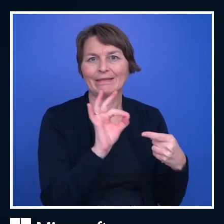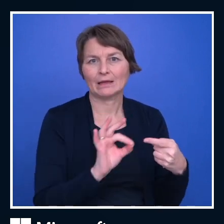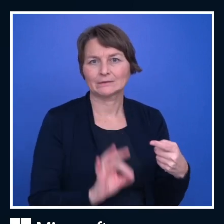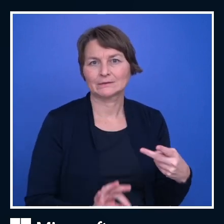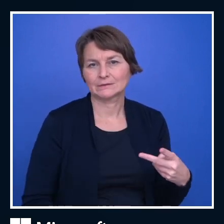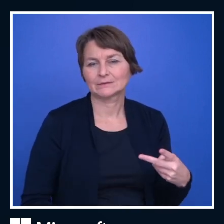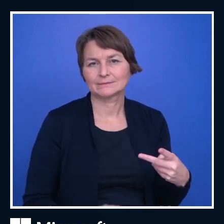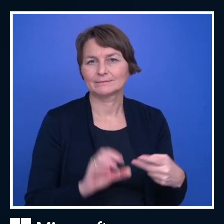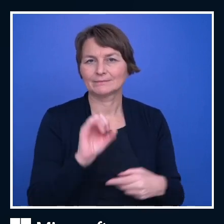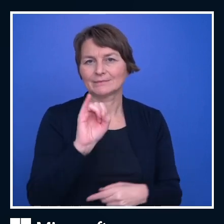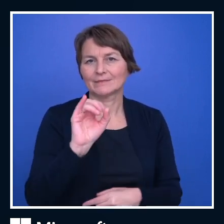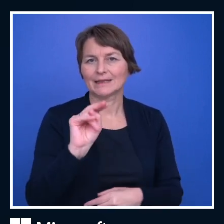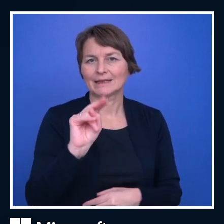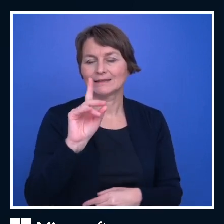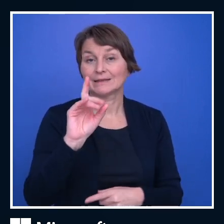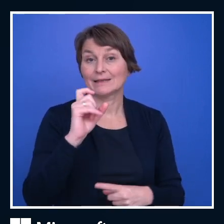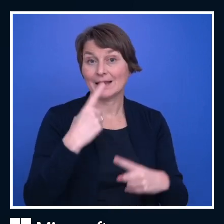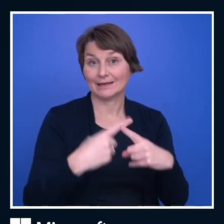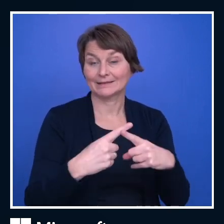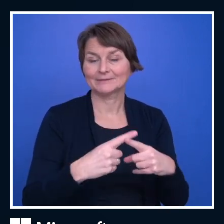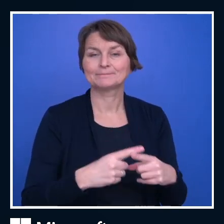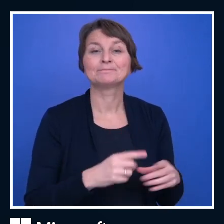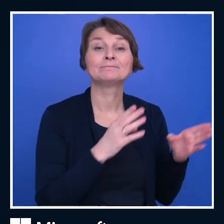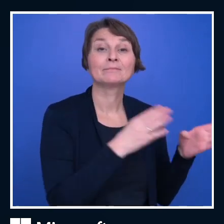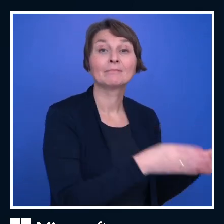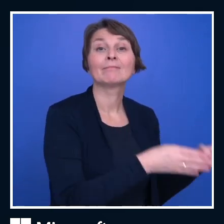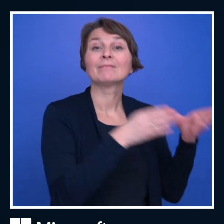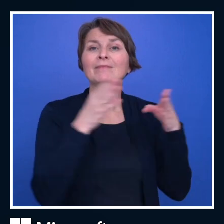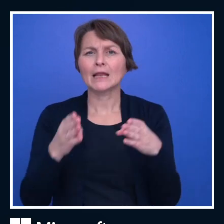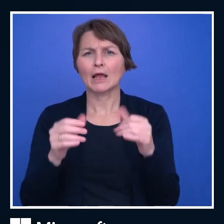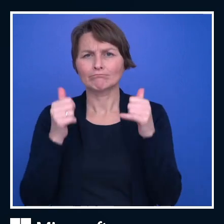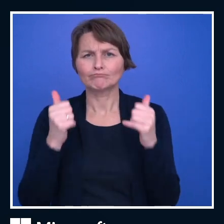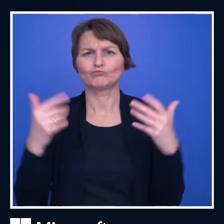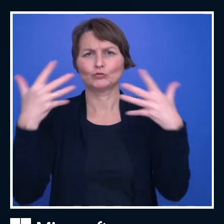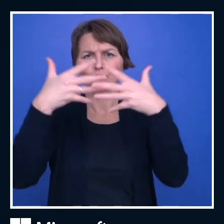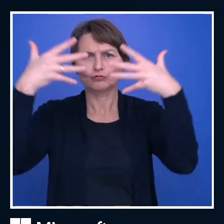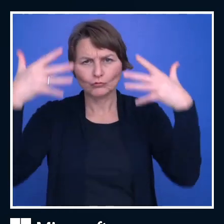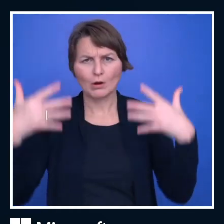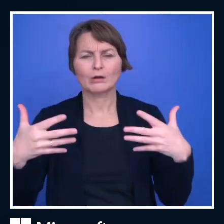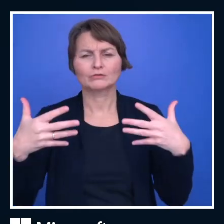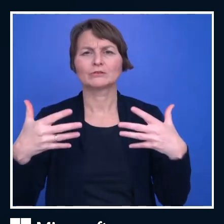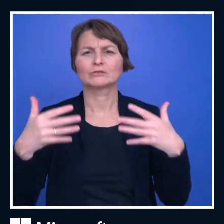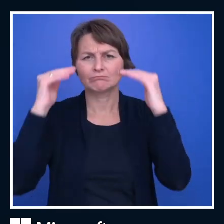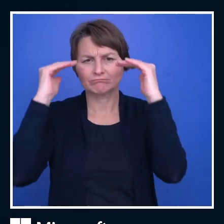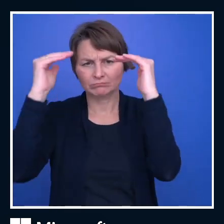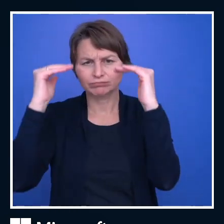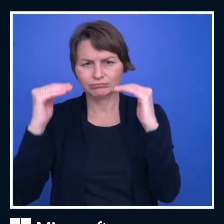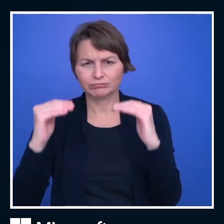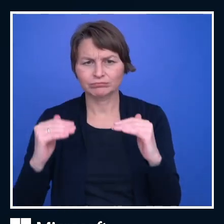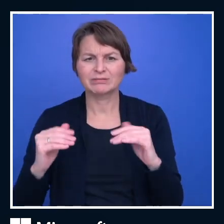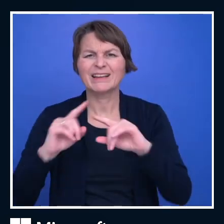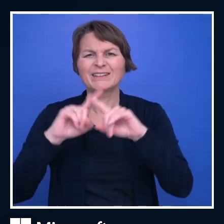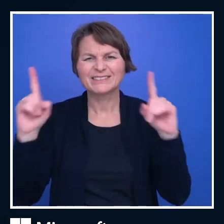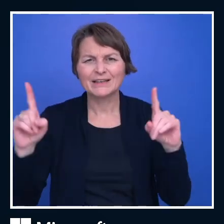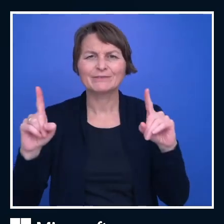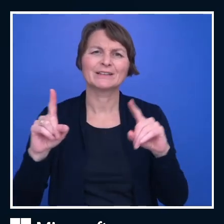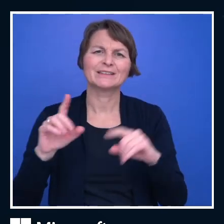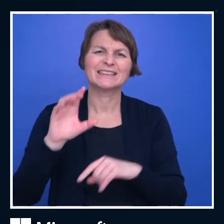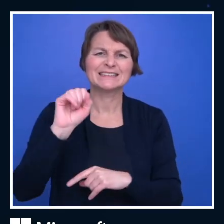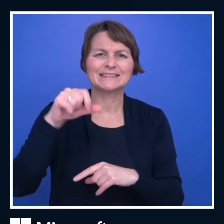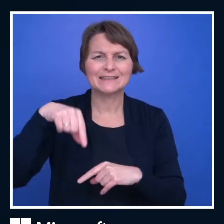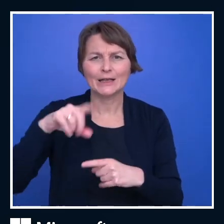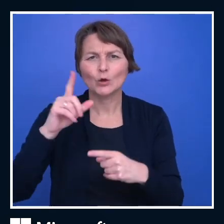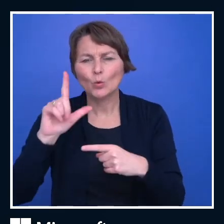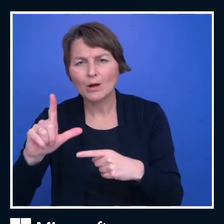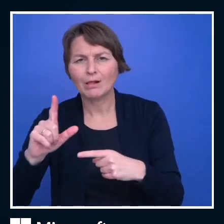more structured data. And we have a Cosmos DB, we have SQL Server on Azure, classic an Azure